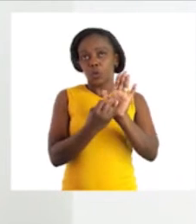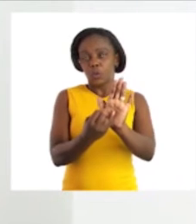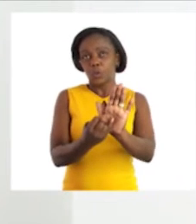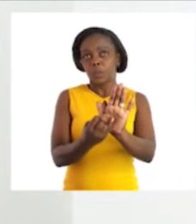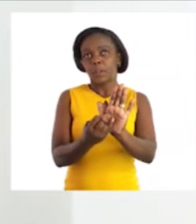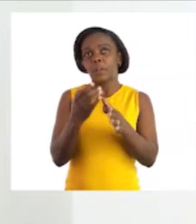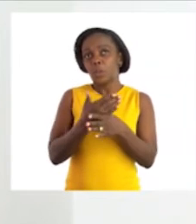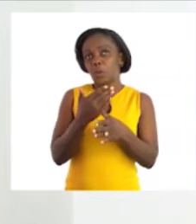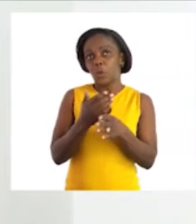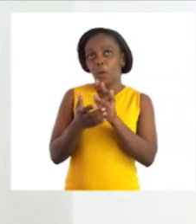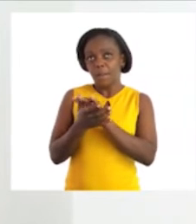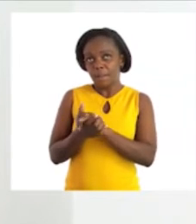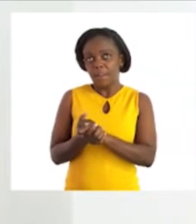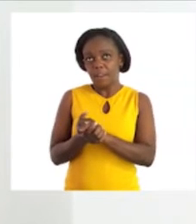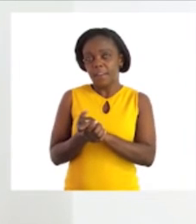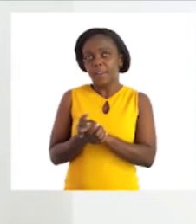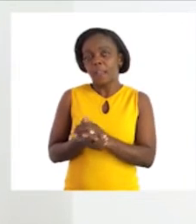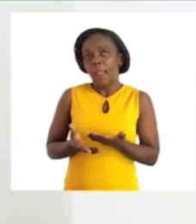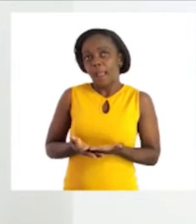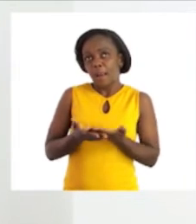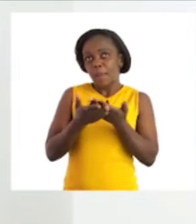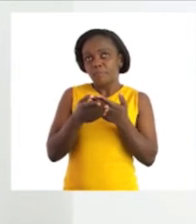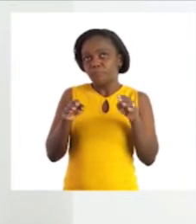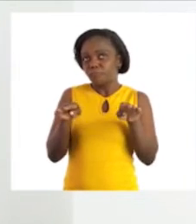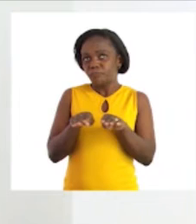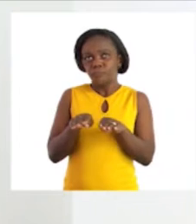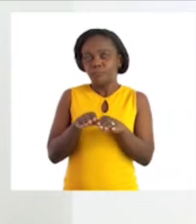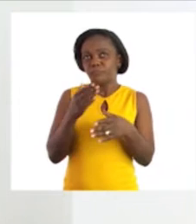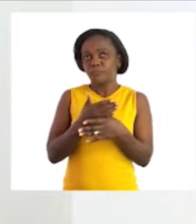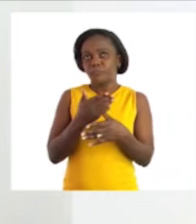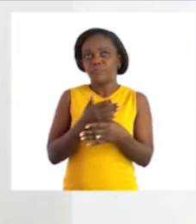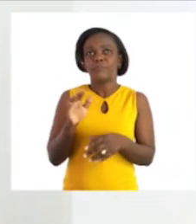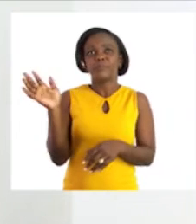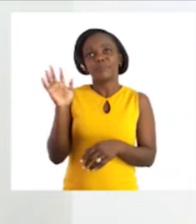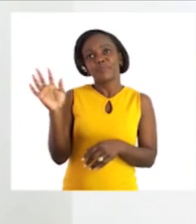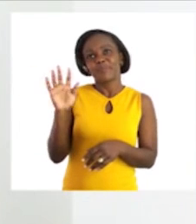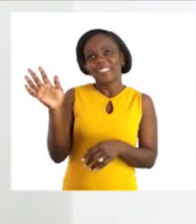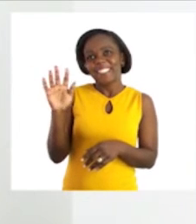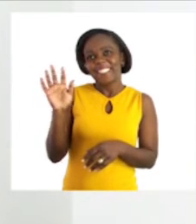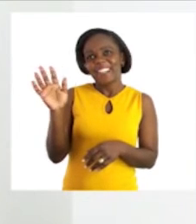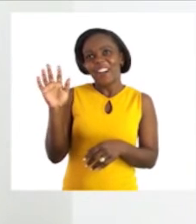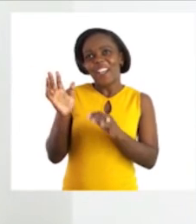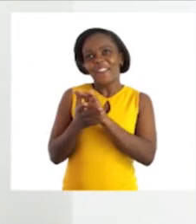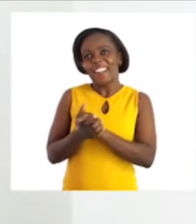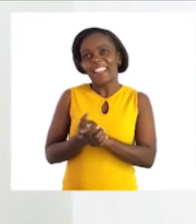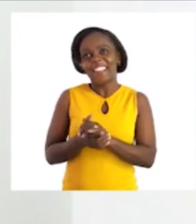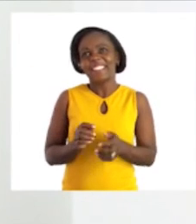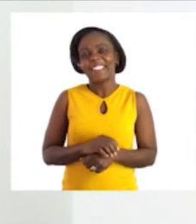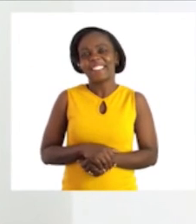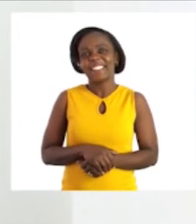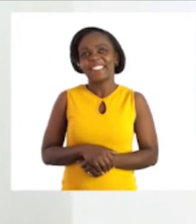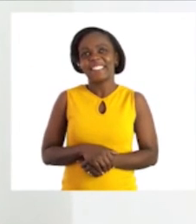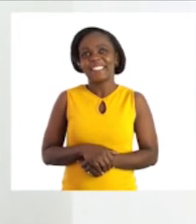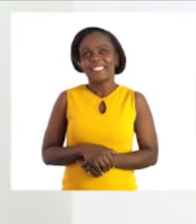who is going to help me to do the lesson of today. Can you please say hi to her? Hi. All